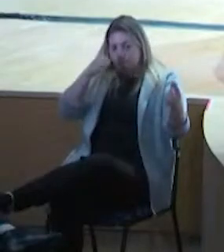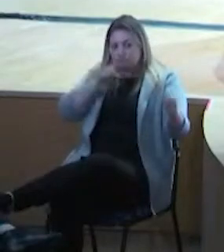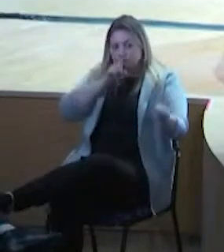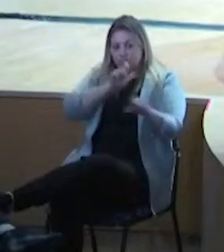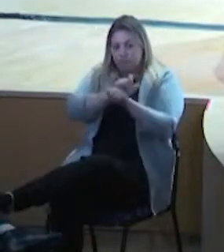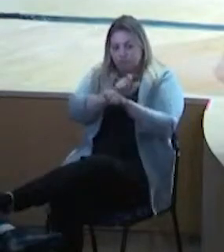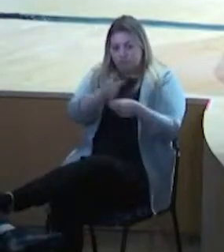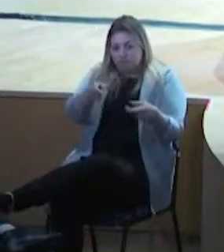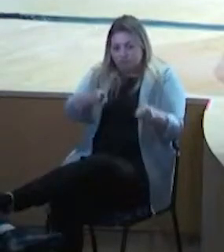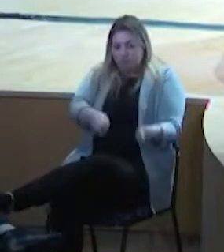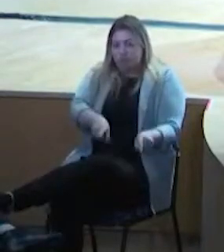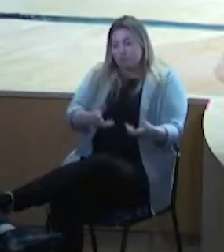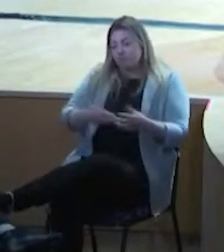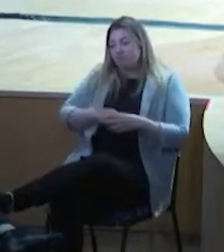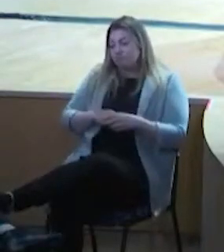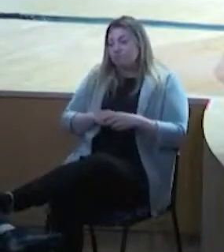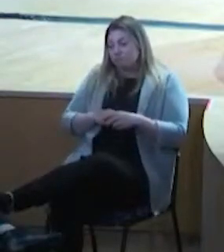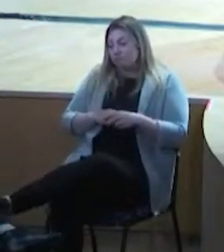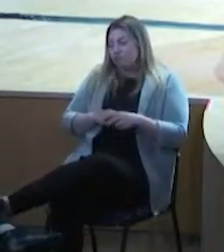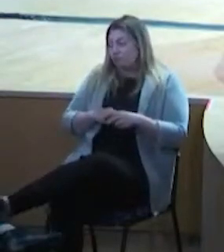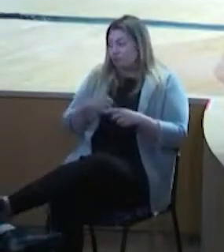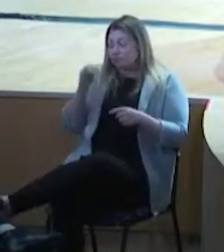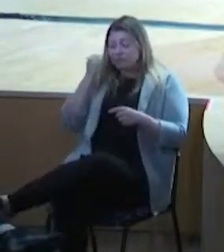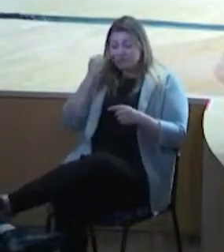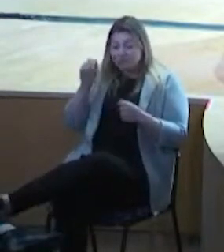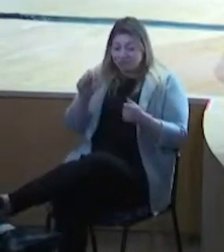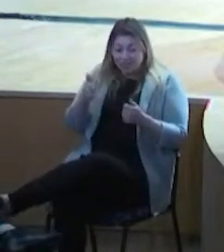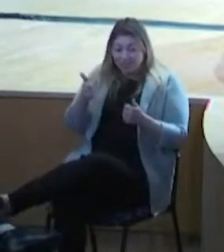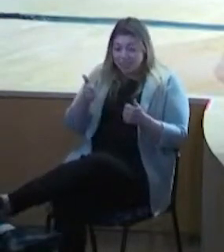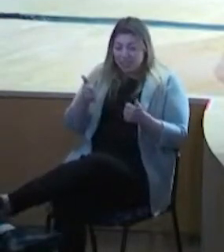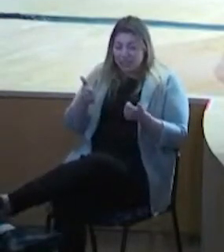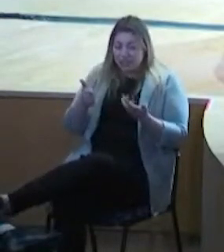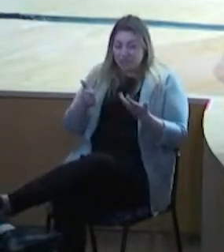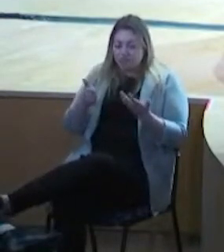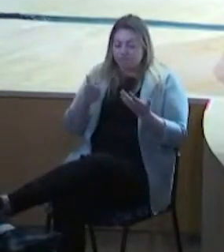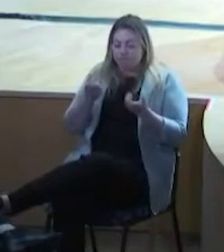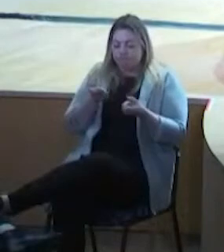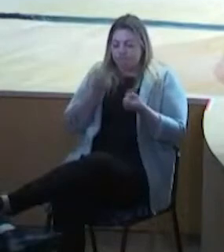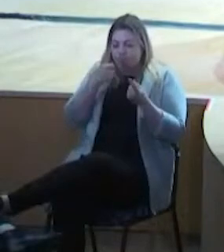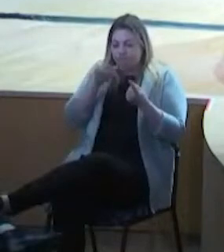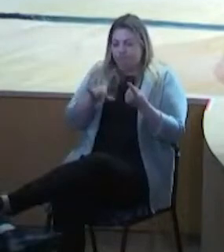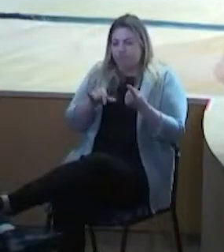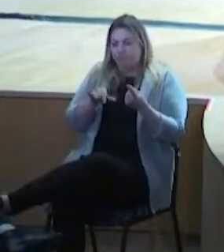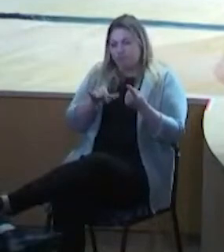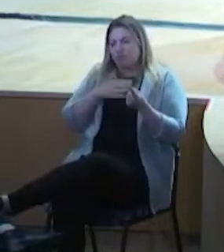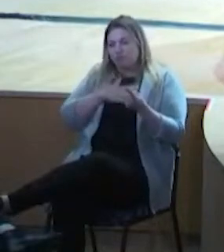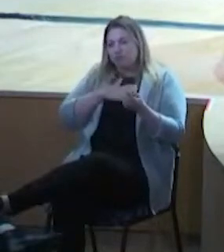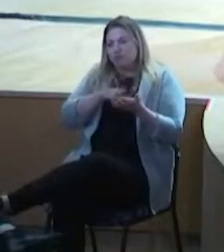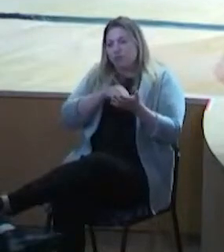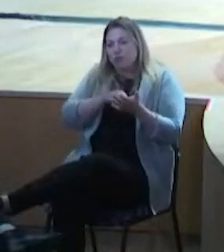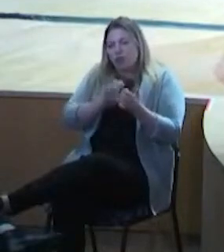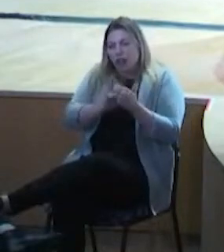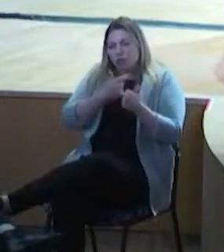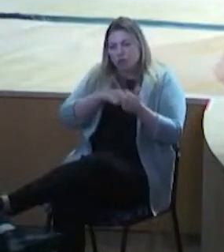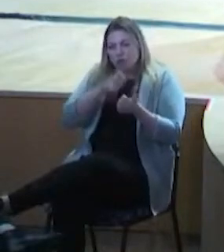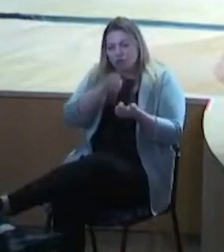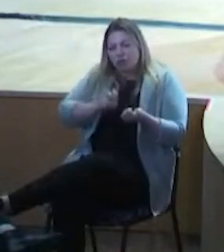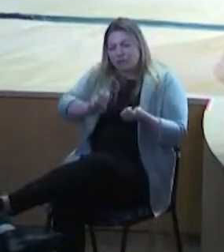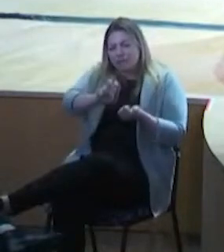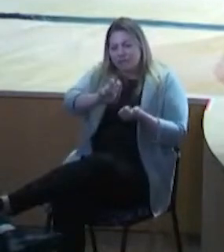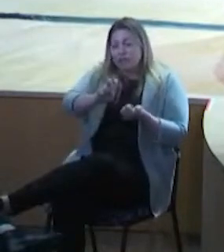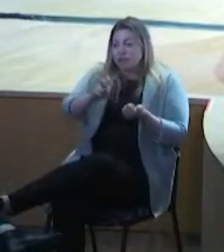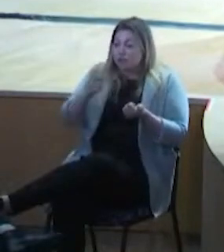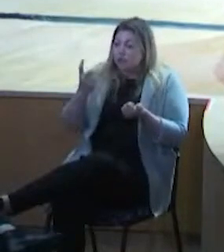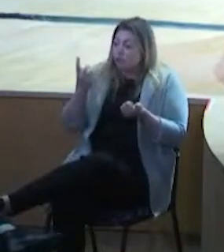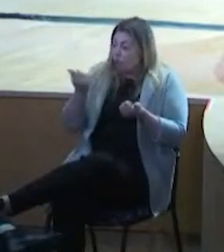happening. So, yeah. If there's any urge of that, it's just learn from how we travel, and we can